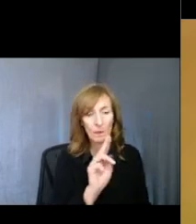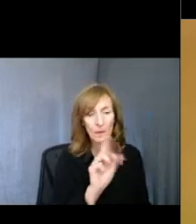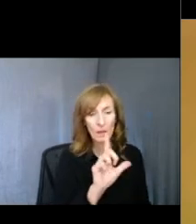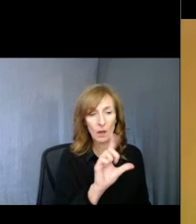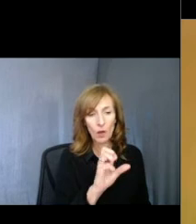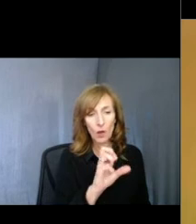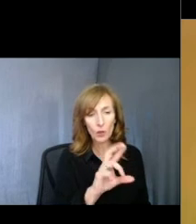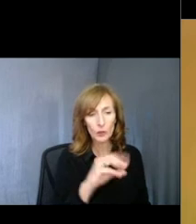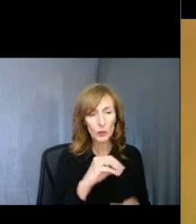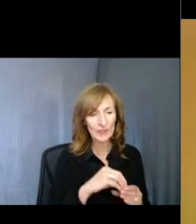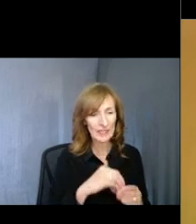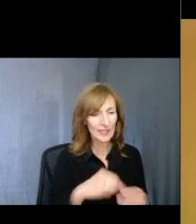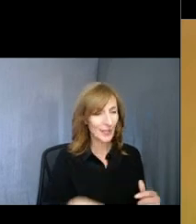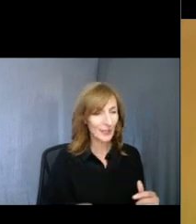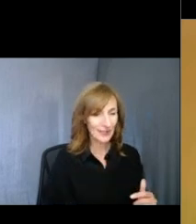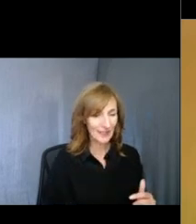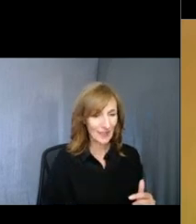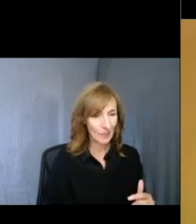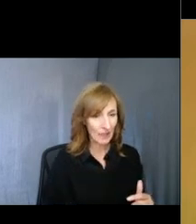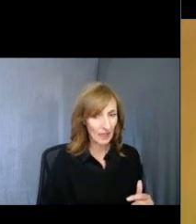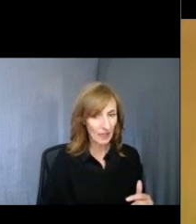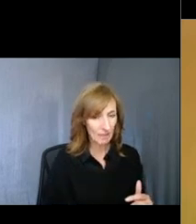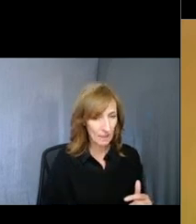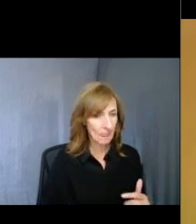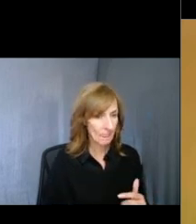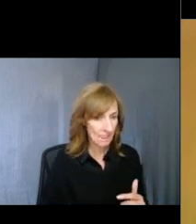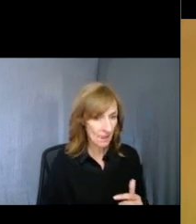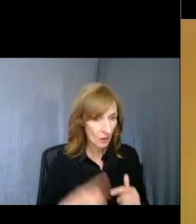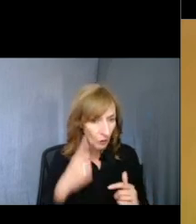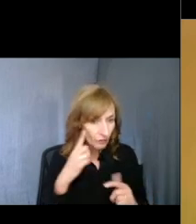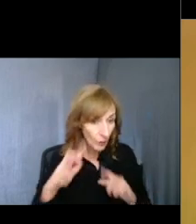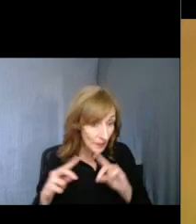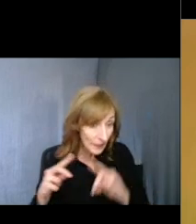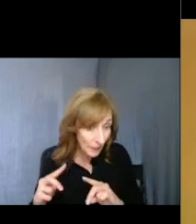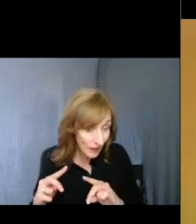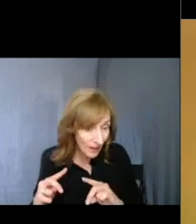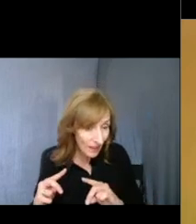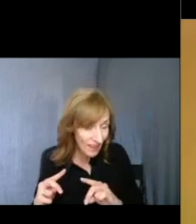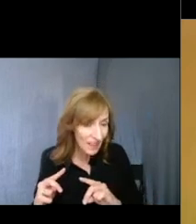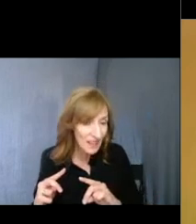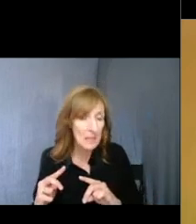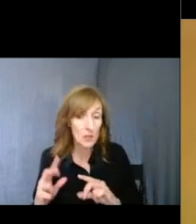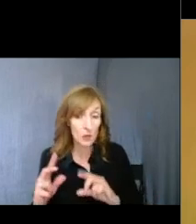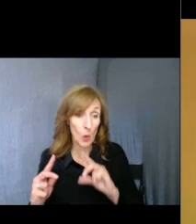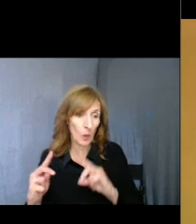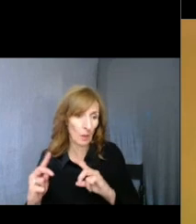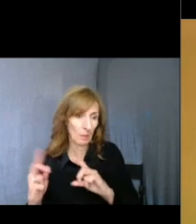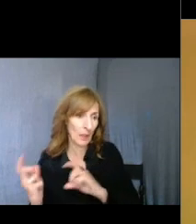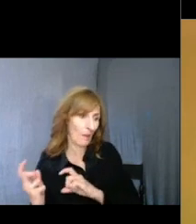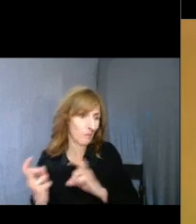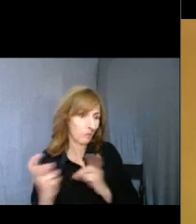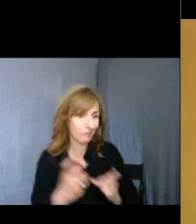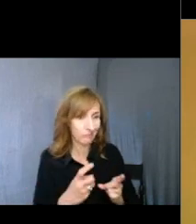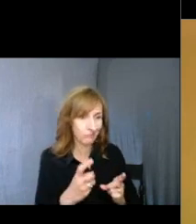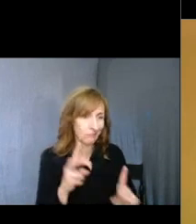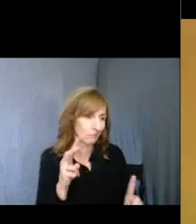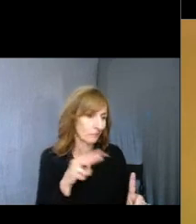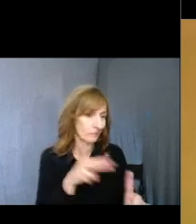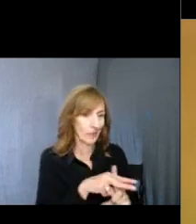And people started to give these acid blockers thinking, with the thinking that maybe cats are